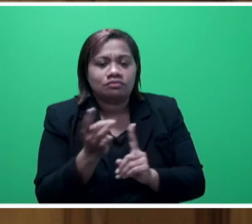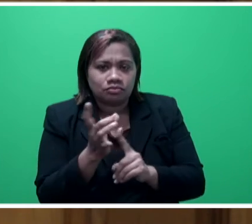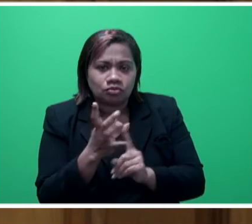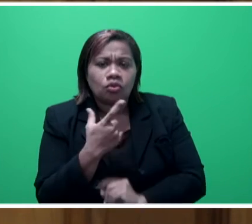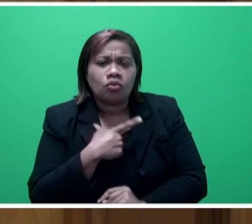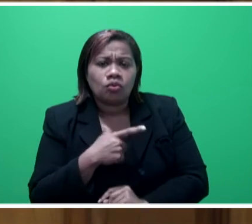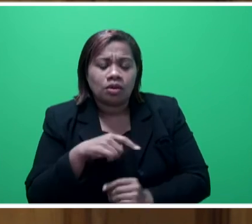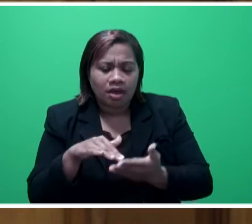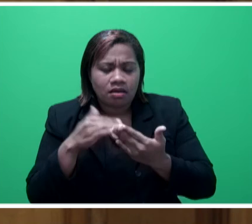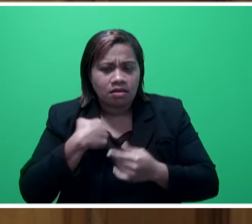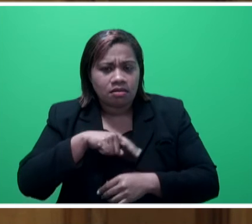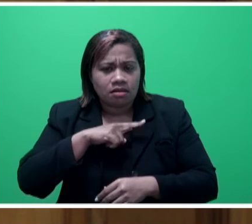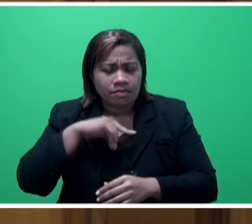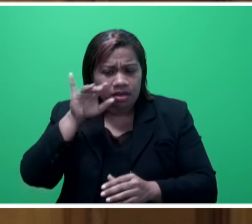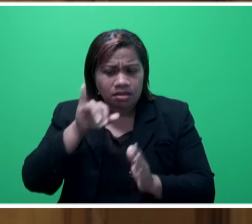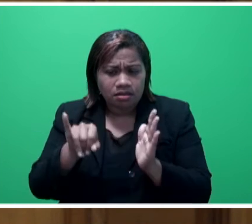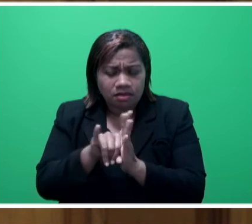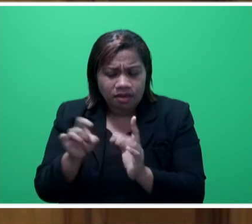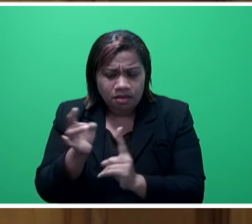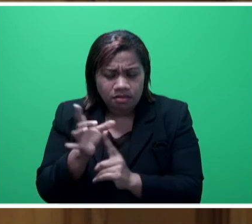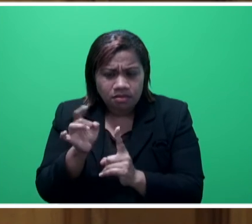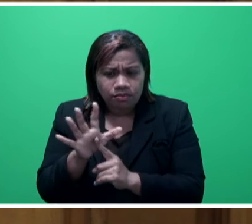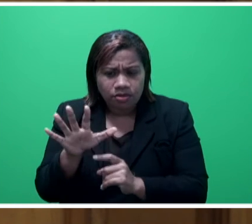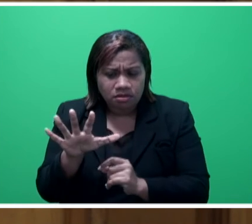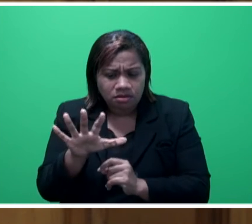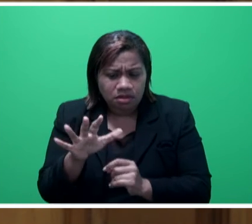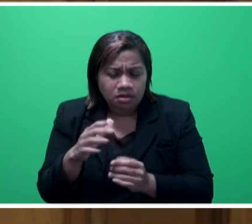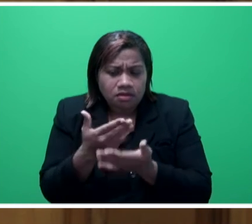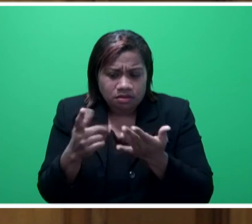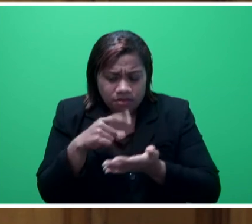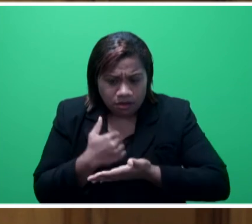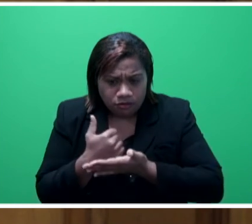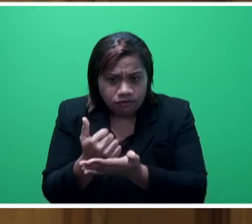us identify key areas of assistance to communities